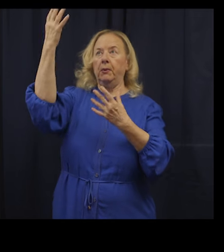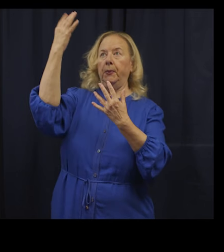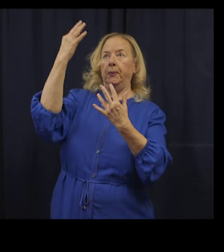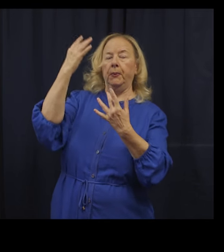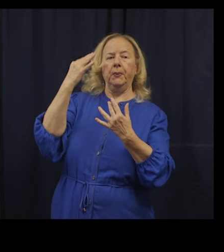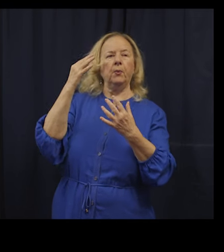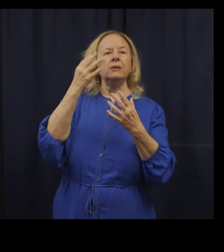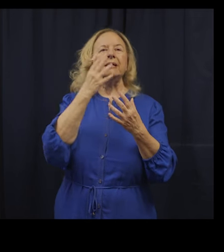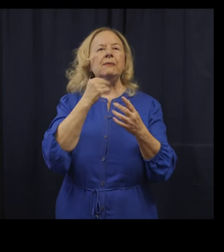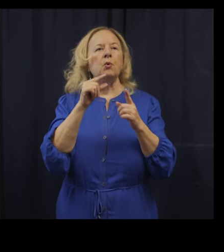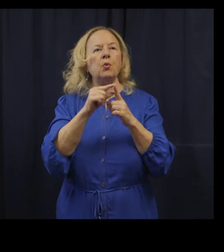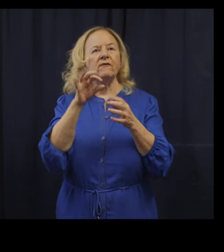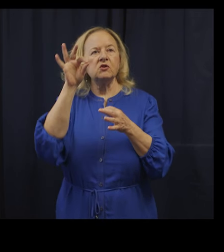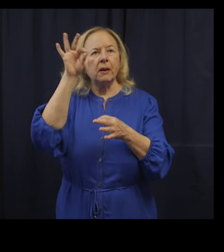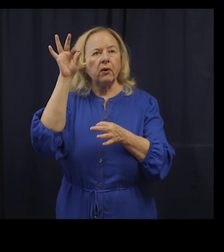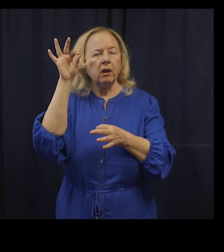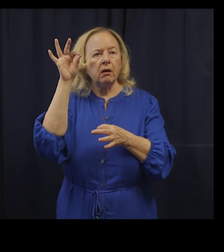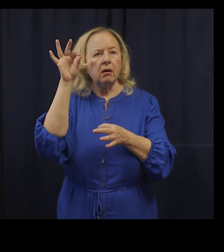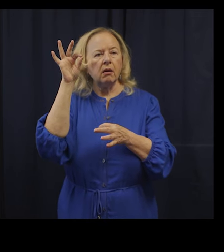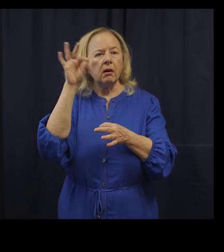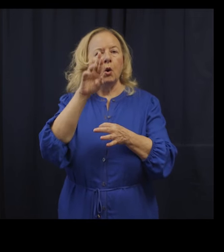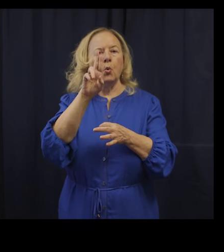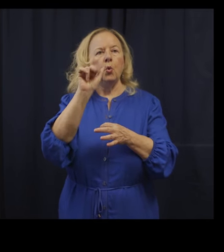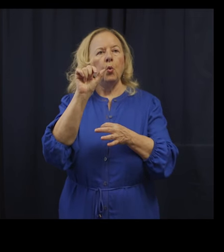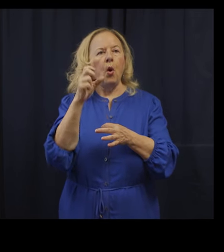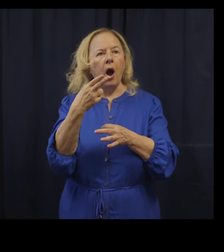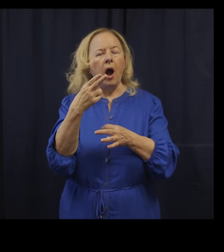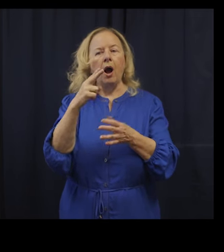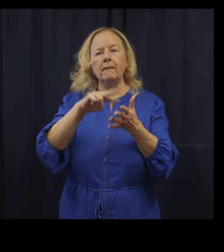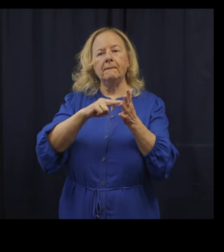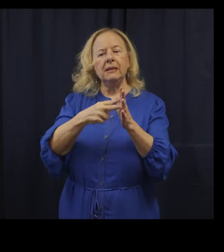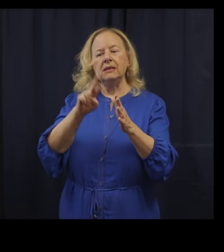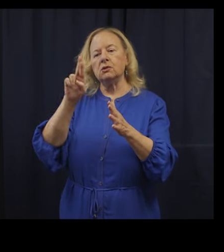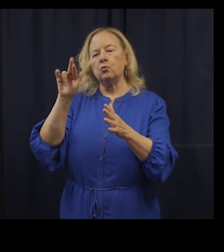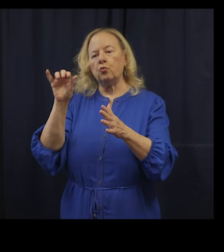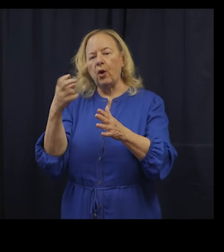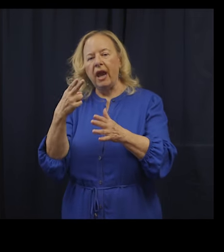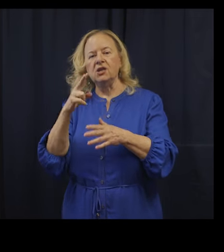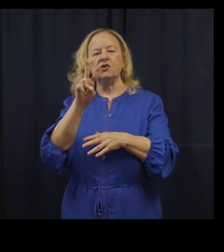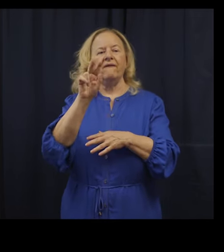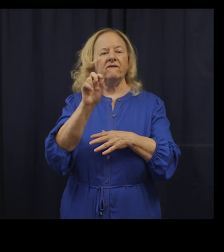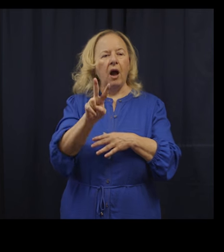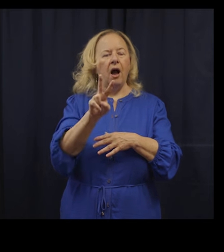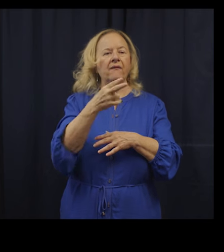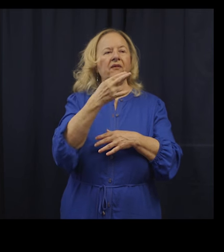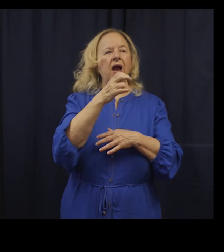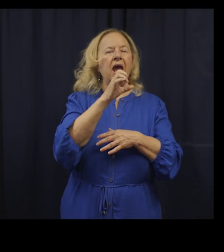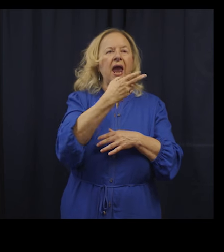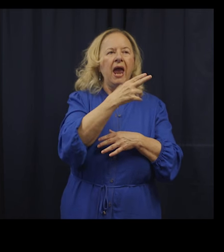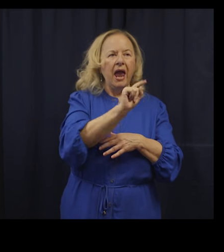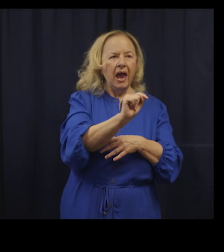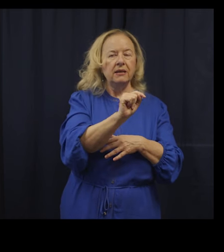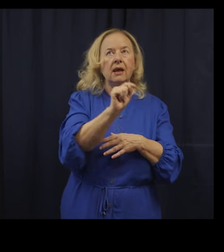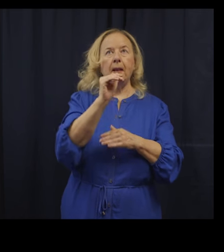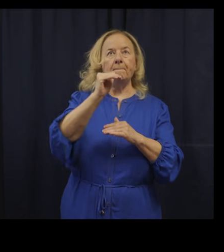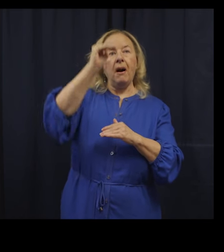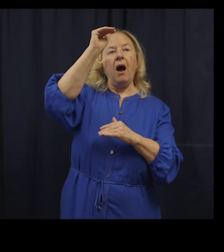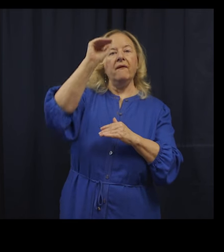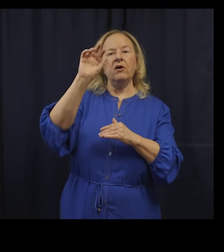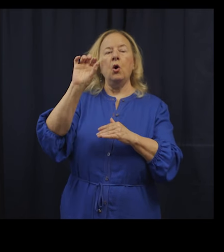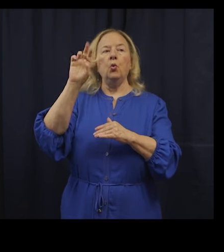Hebrew word for spirit? Ruach, which is the resh, vav, het, And right above that is